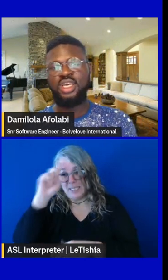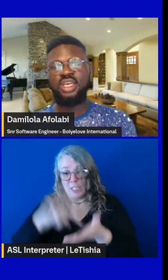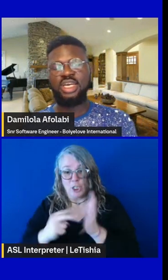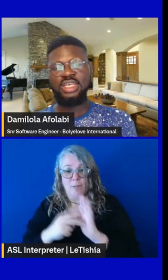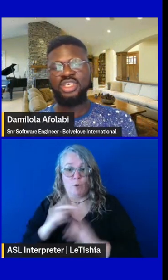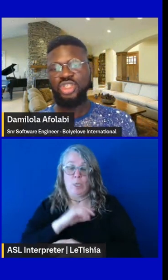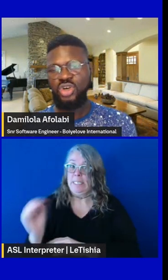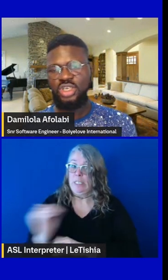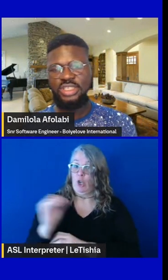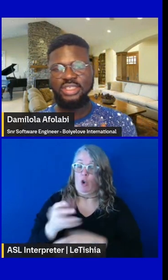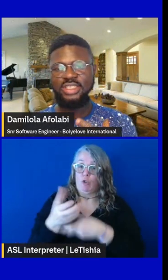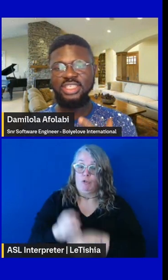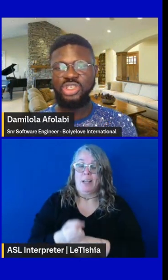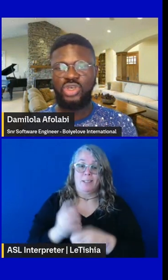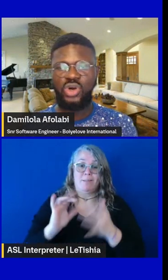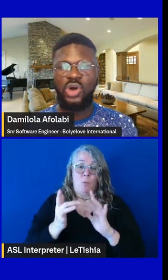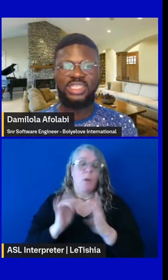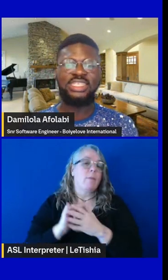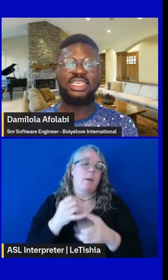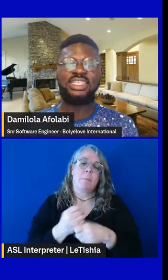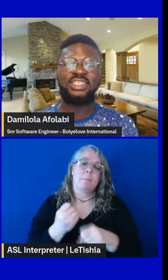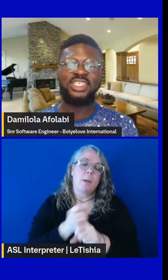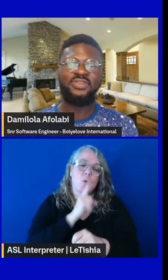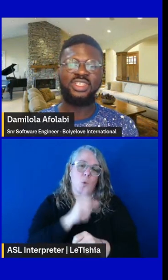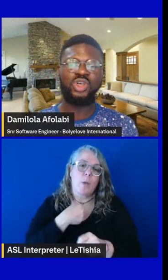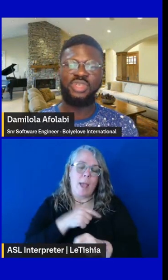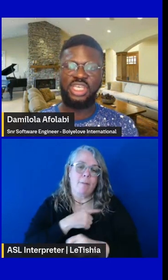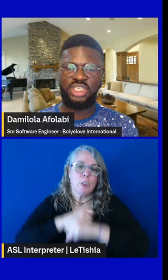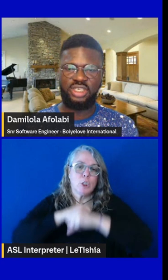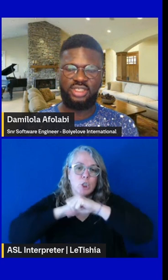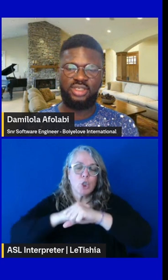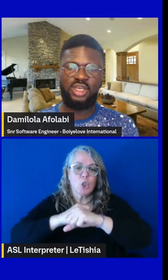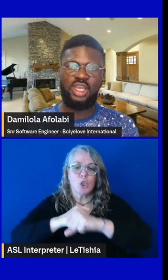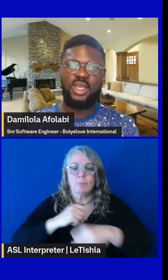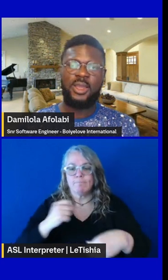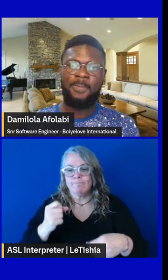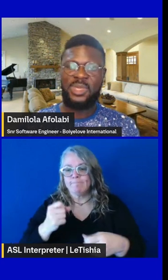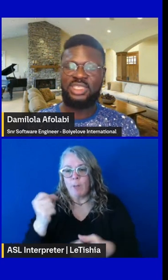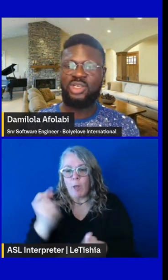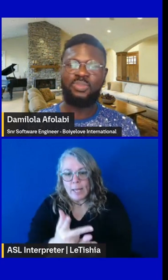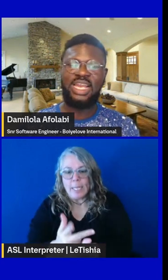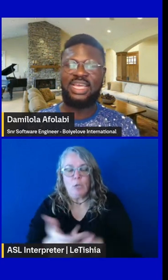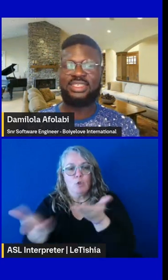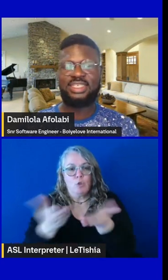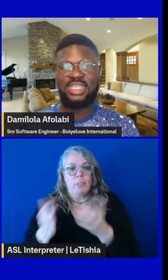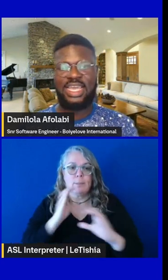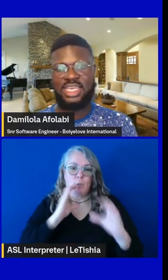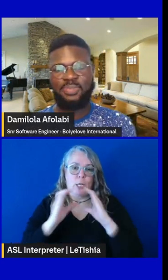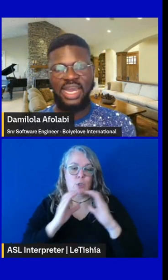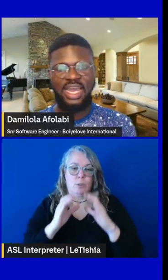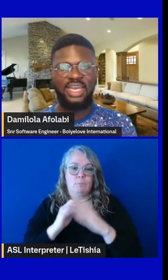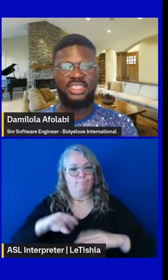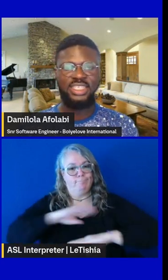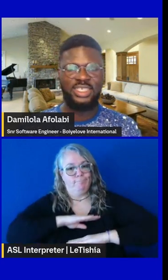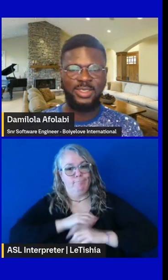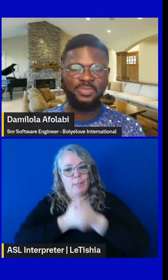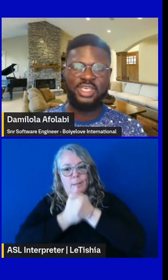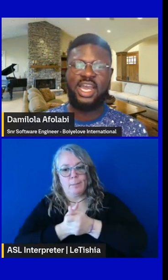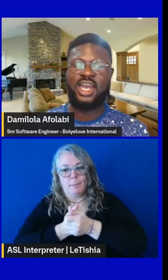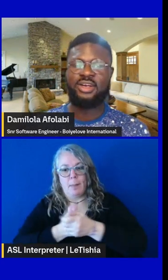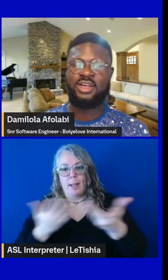networking ensures secure authenticated service communication, meeting compliance needs like